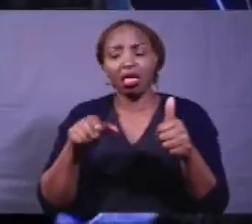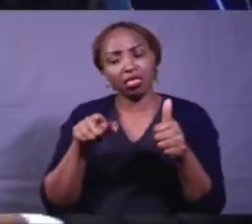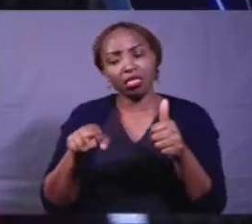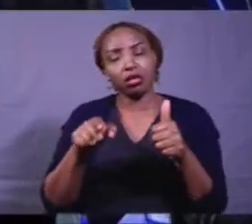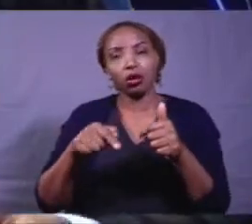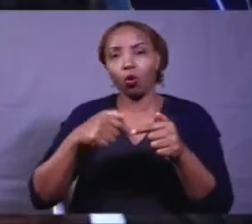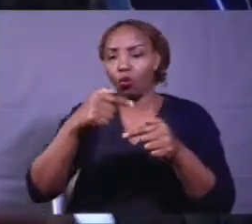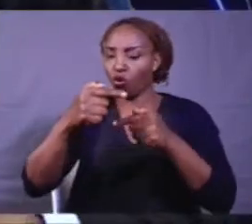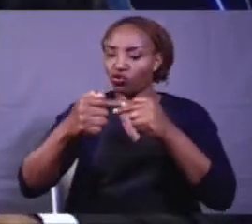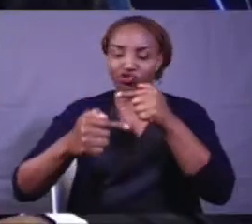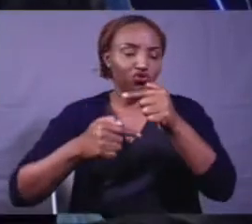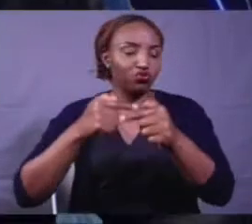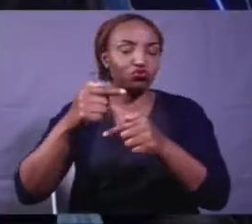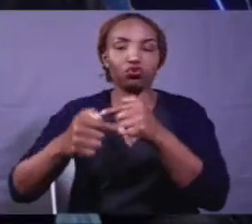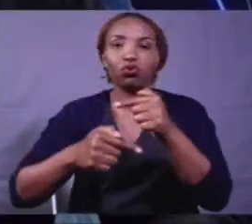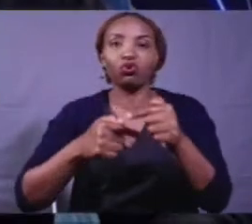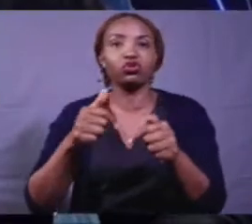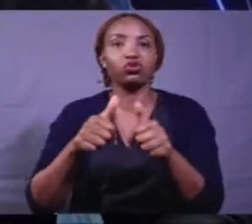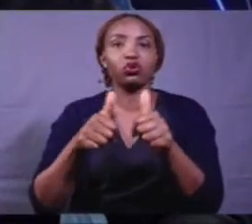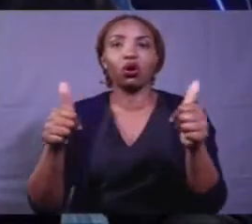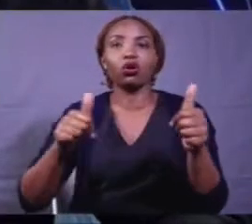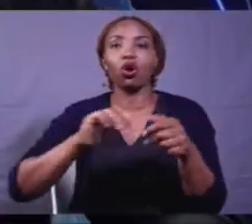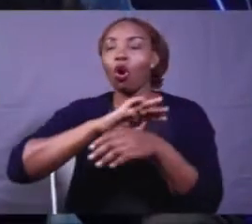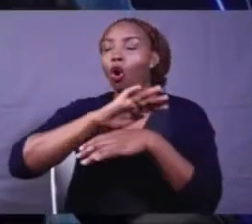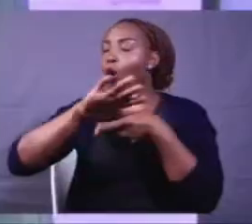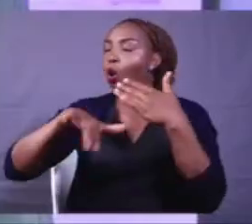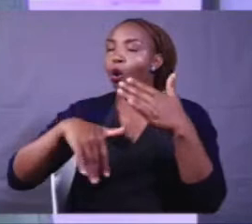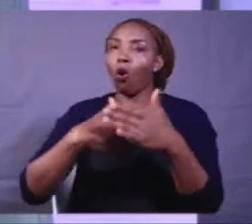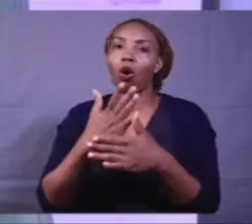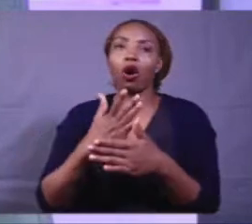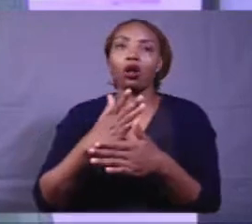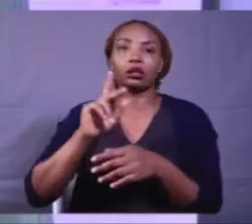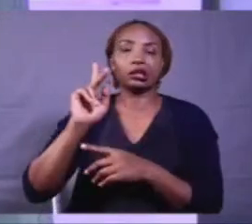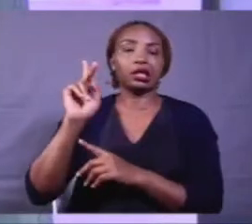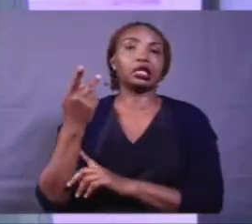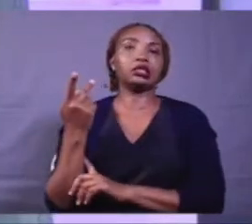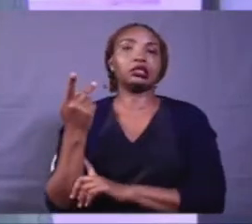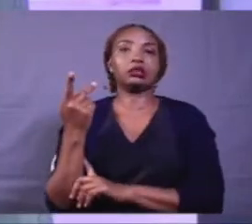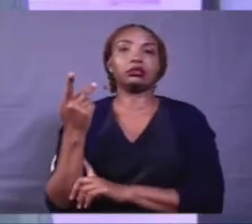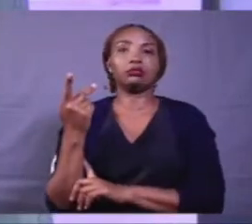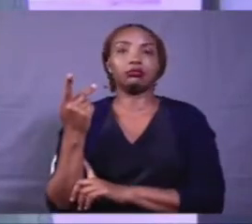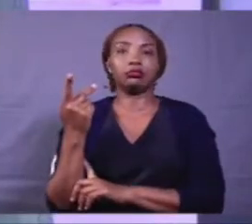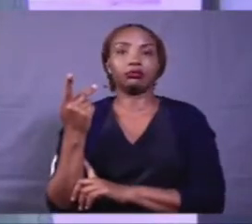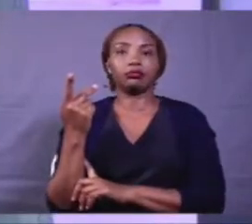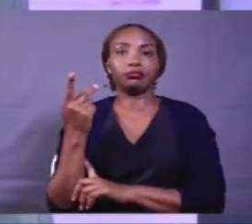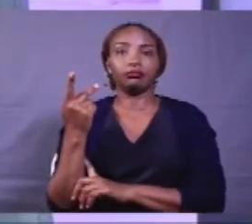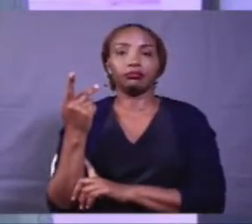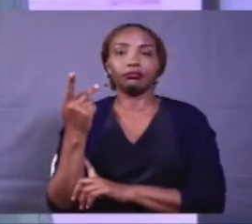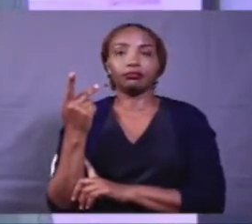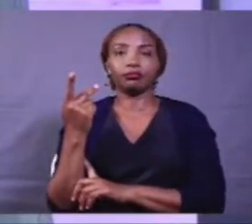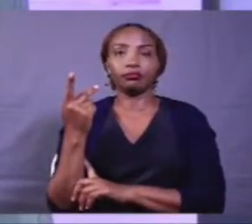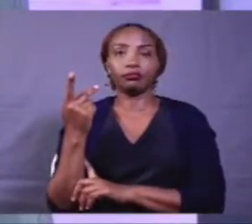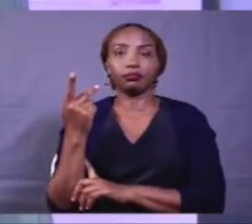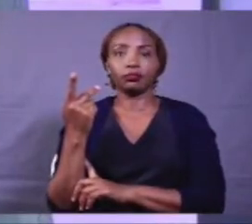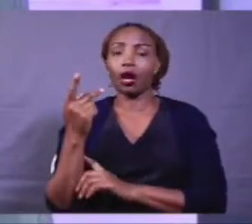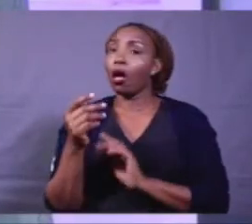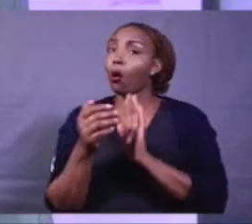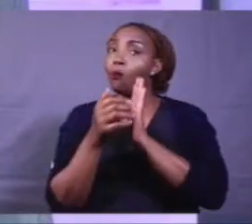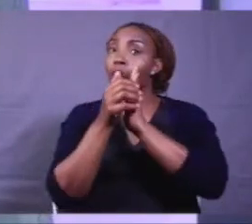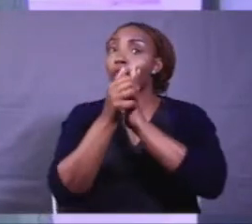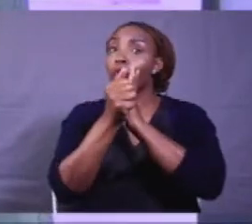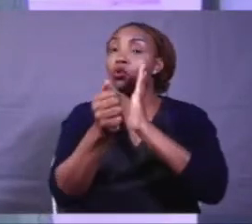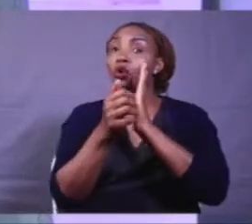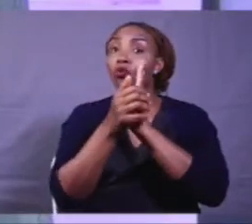in every station in our country. All right, so that means even as far as our professions are concerned, other aspects of